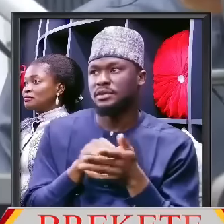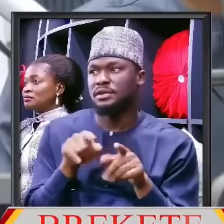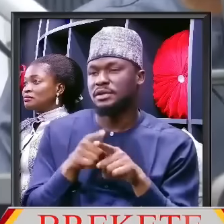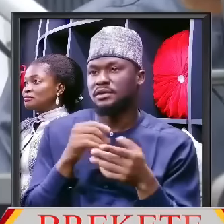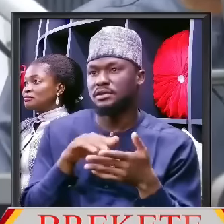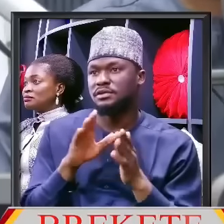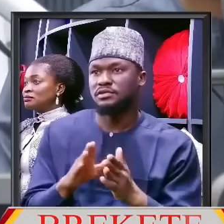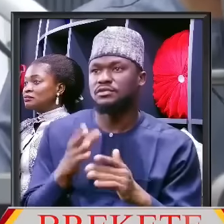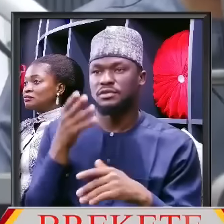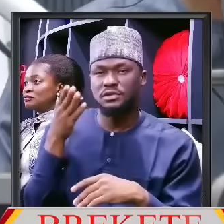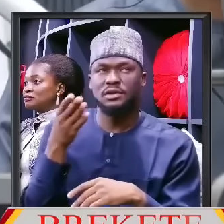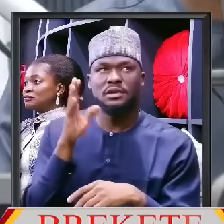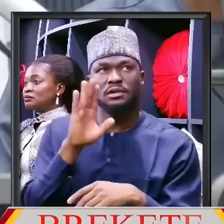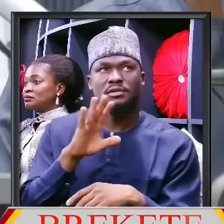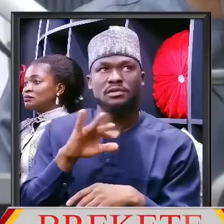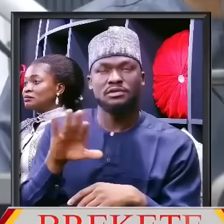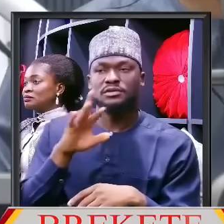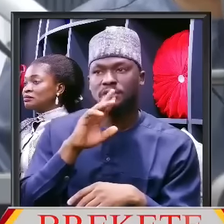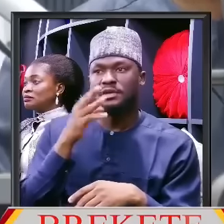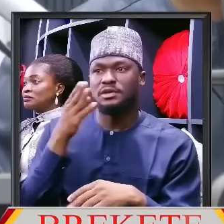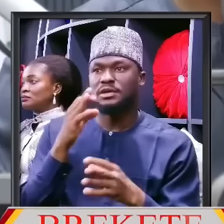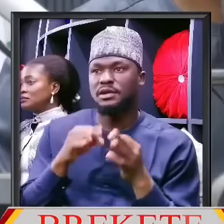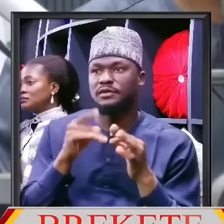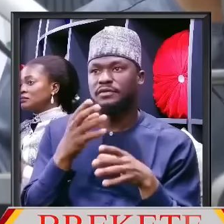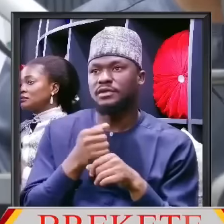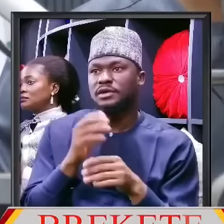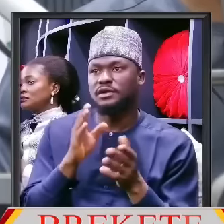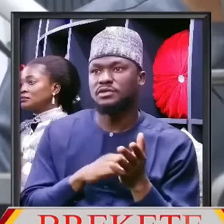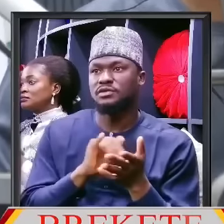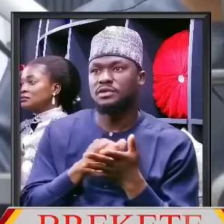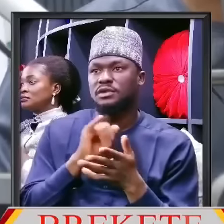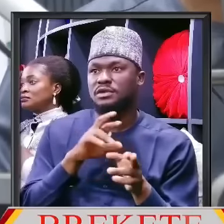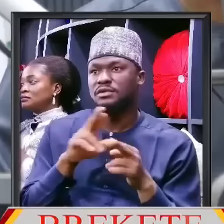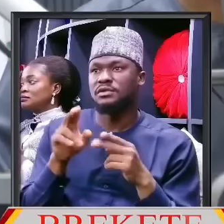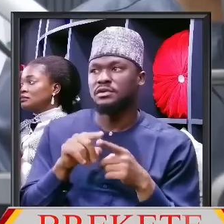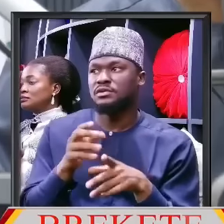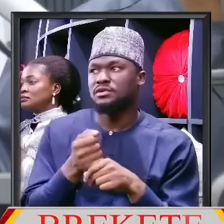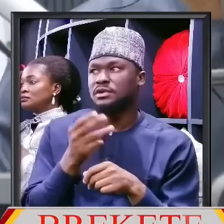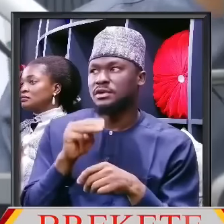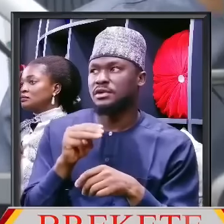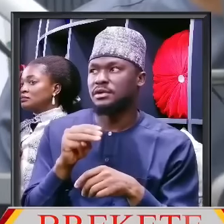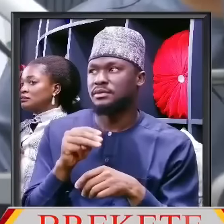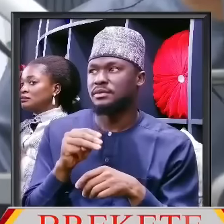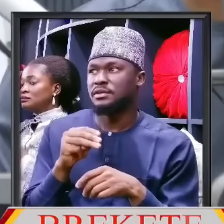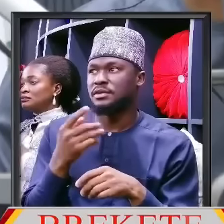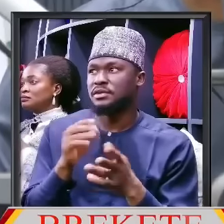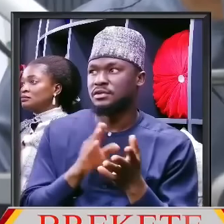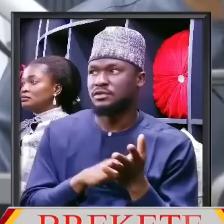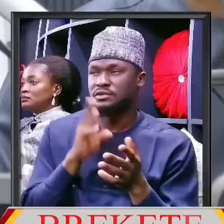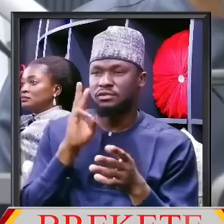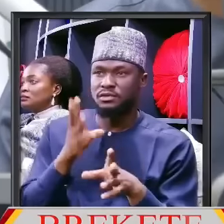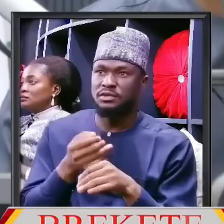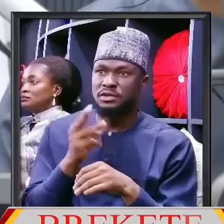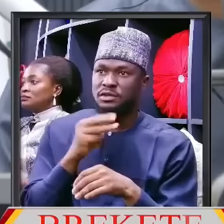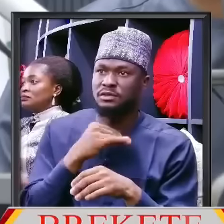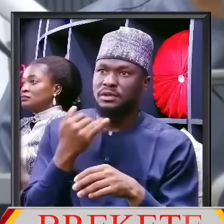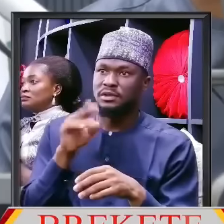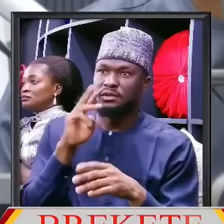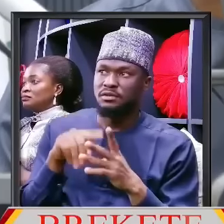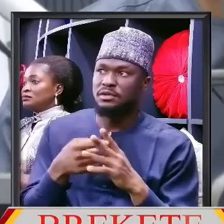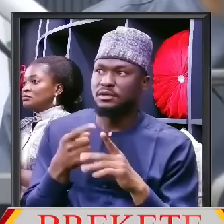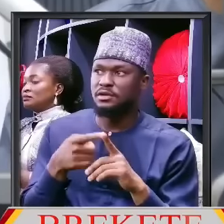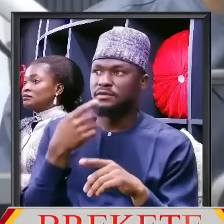the students there, una children there now, if una get school, where they ready to take them? They say the they school will go index. Take them. Yes. And they go start